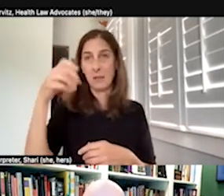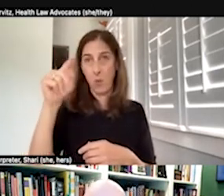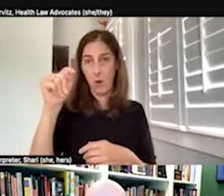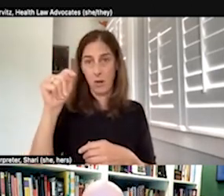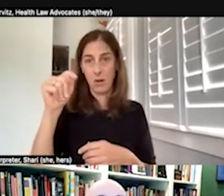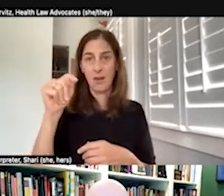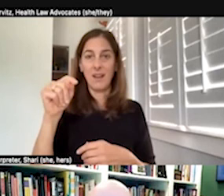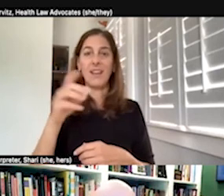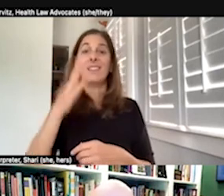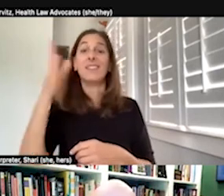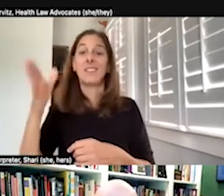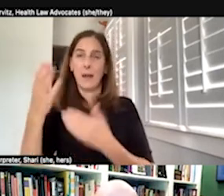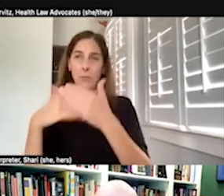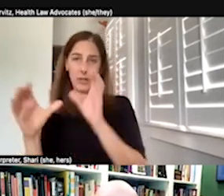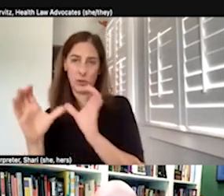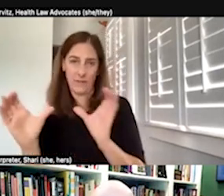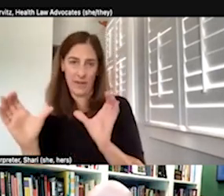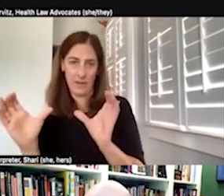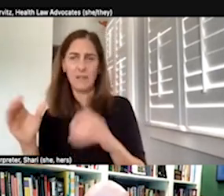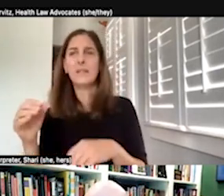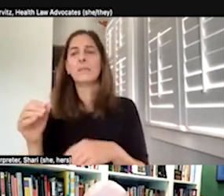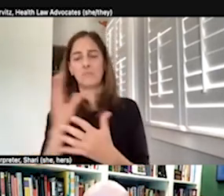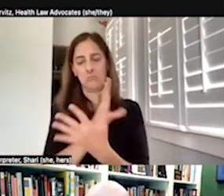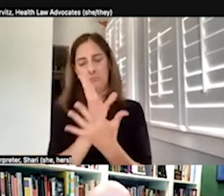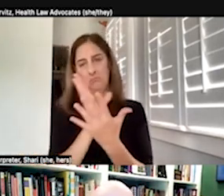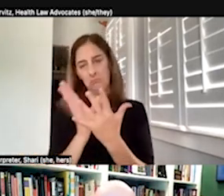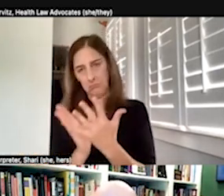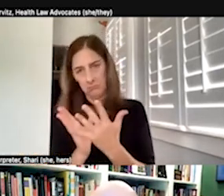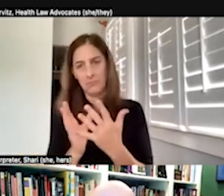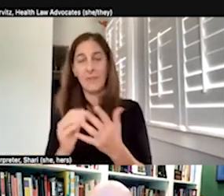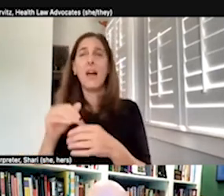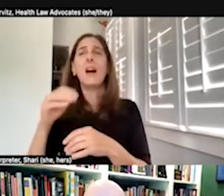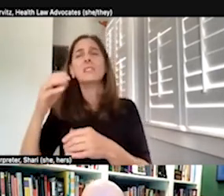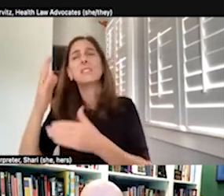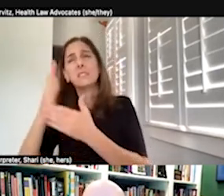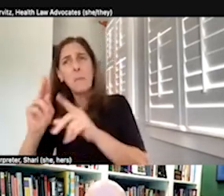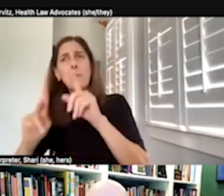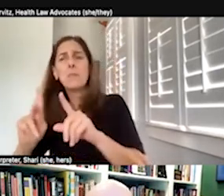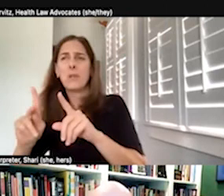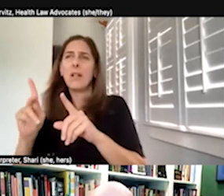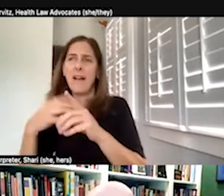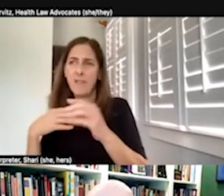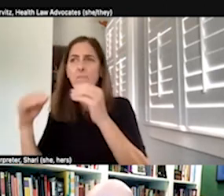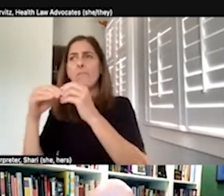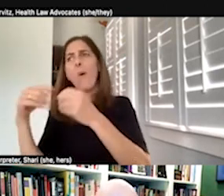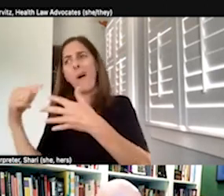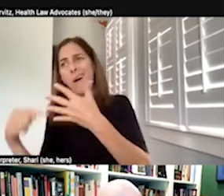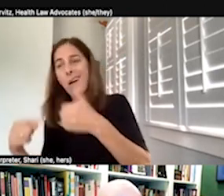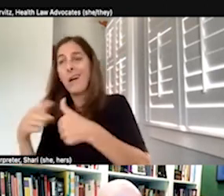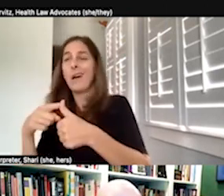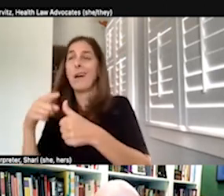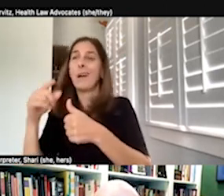certificate that a lot of folks may change other forms of documentation, whether it be professional licensure, student IDs,